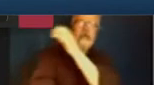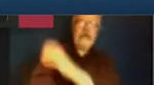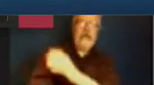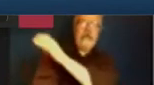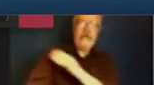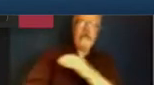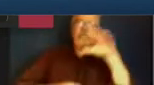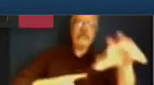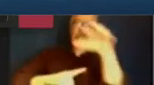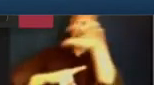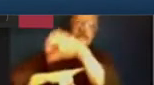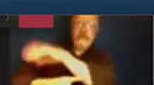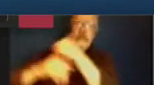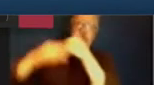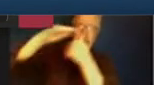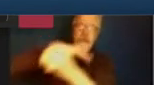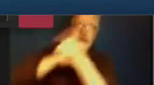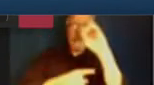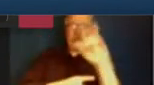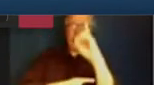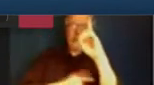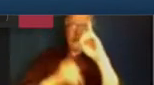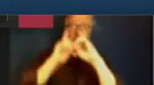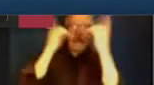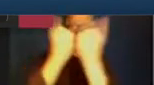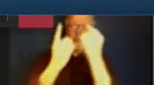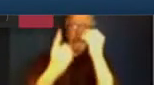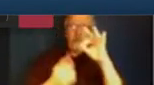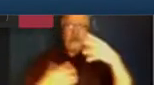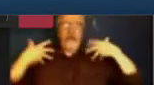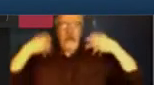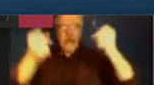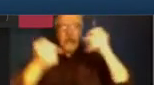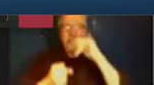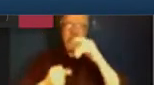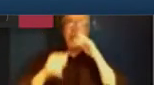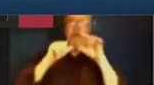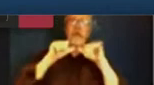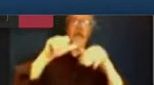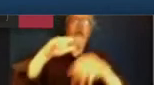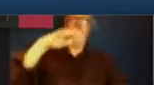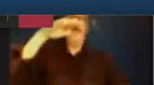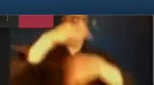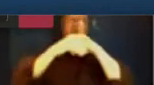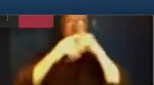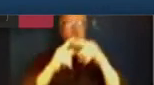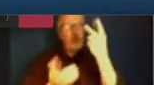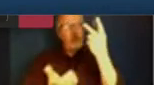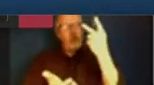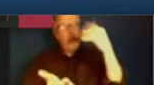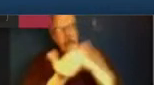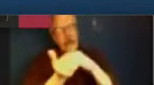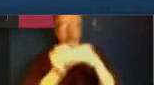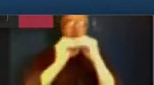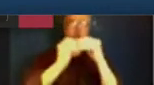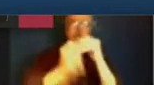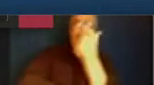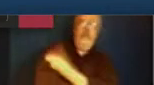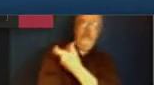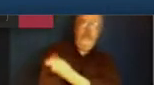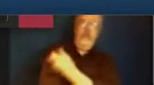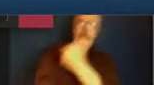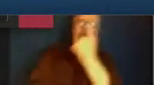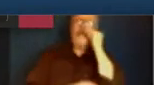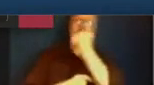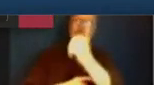capacity of those are about an additional capacity of 2,000 additional vaccinations a day. Now, there are